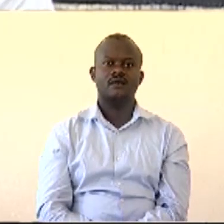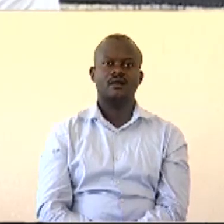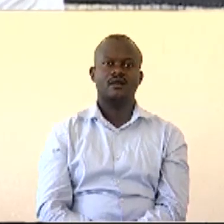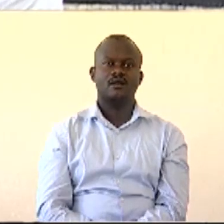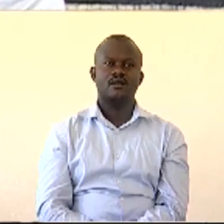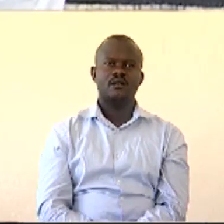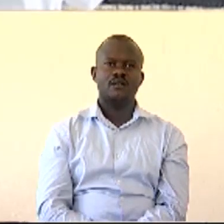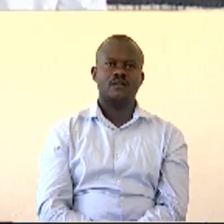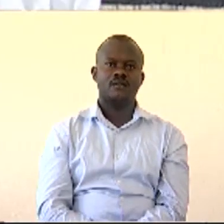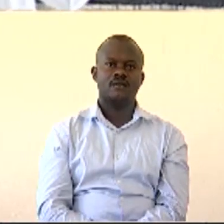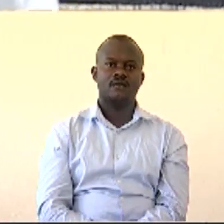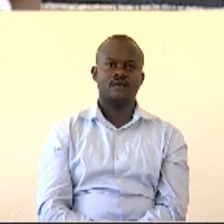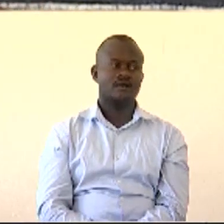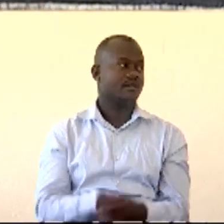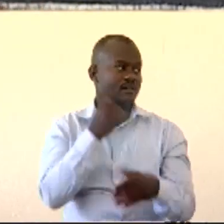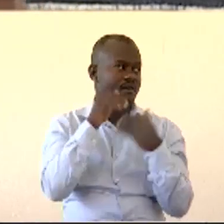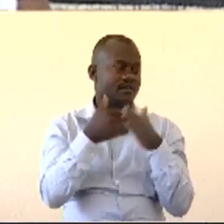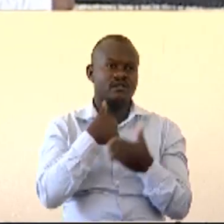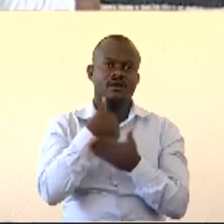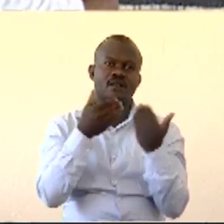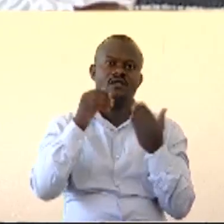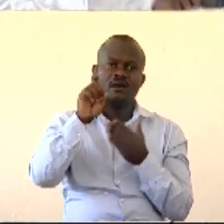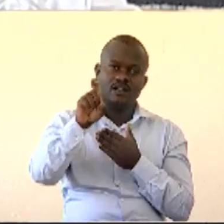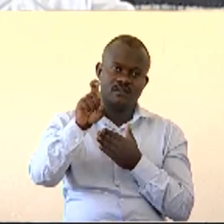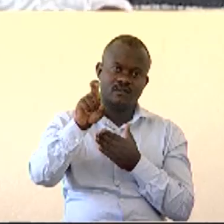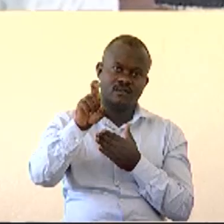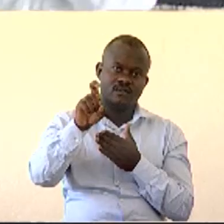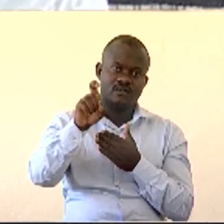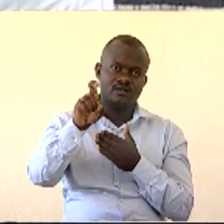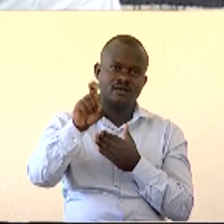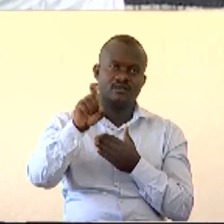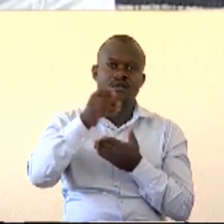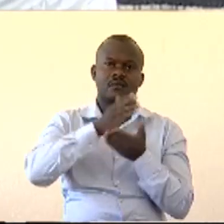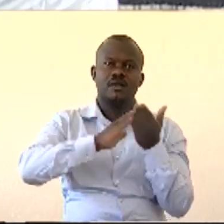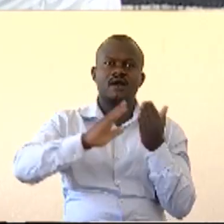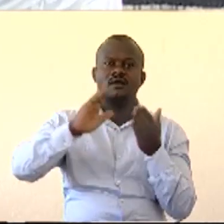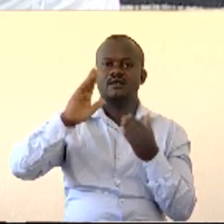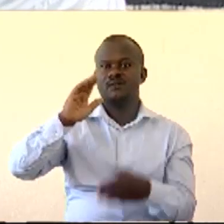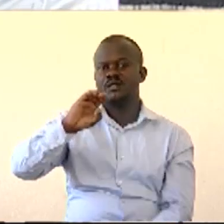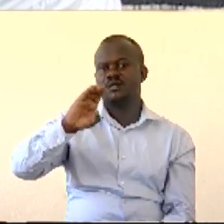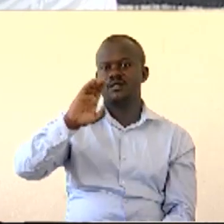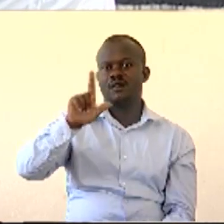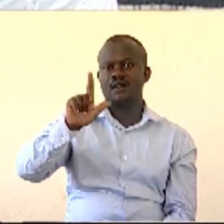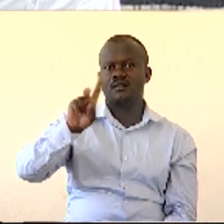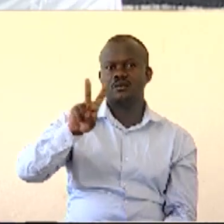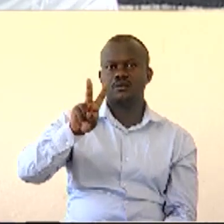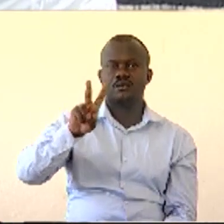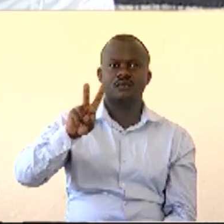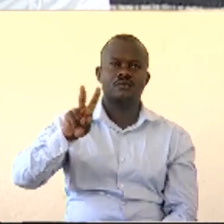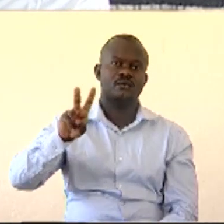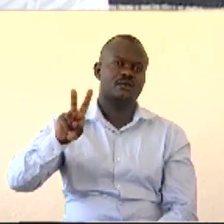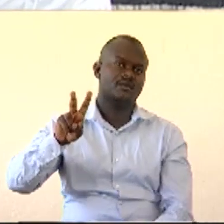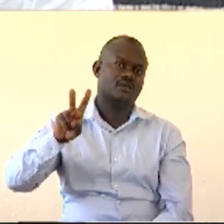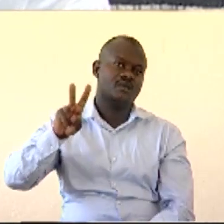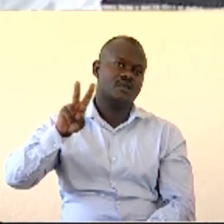you. If you have X, part F, where you have chlorine, this